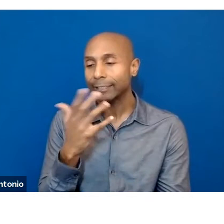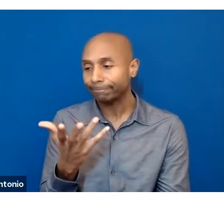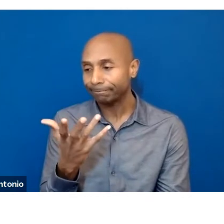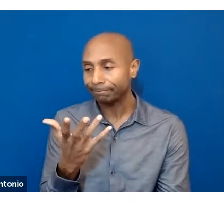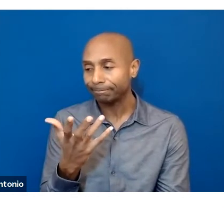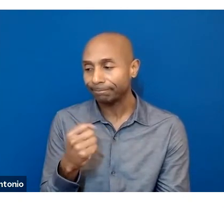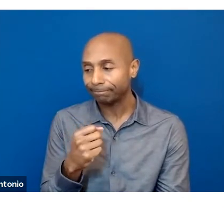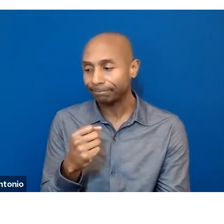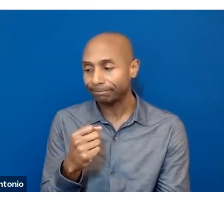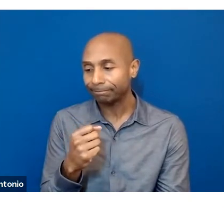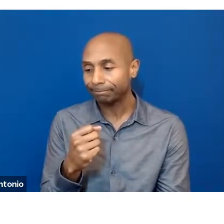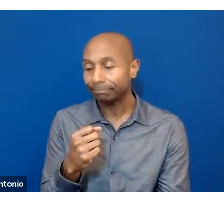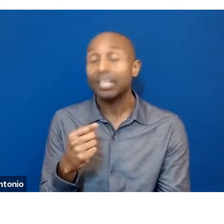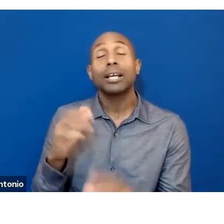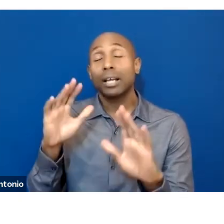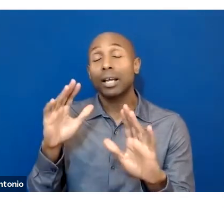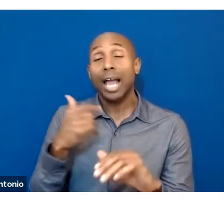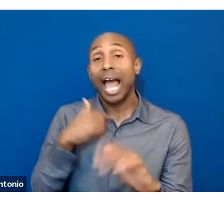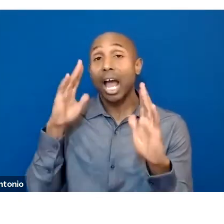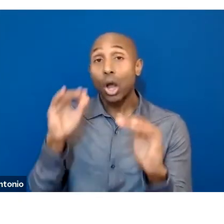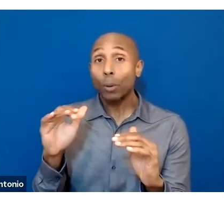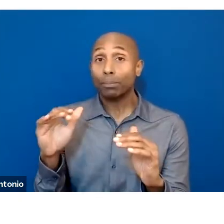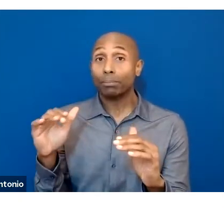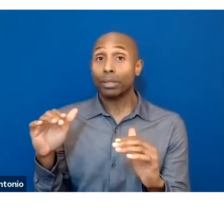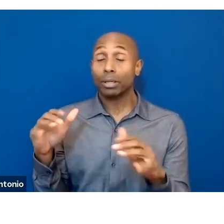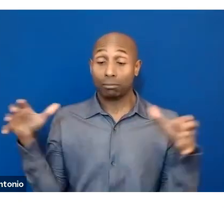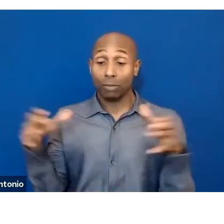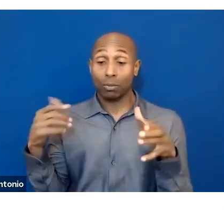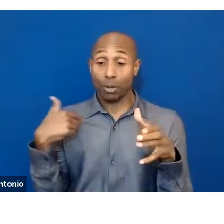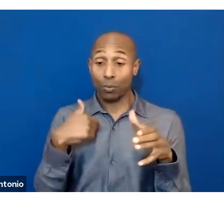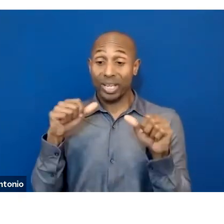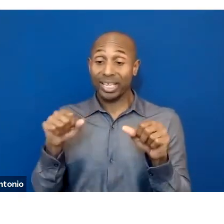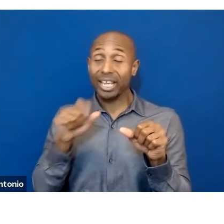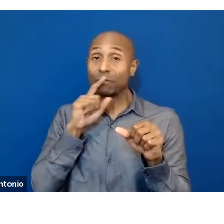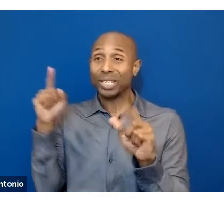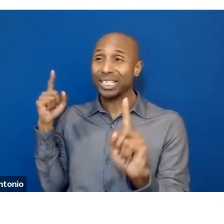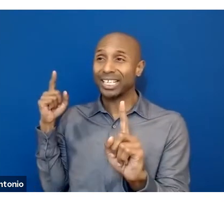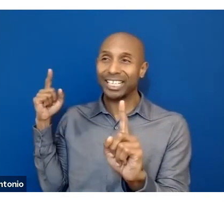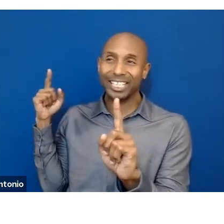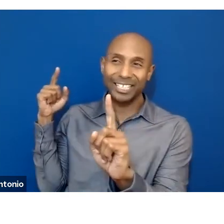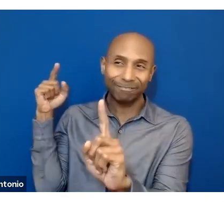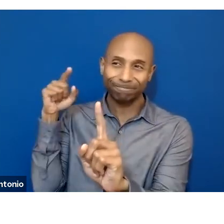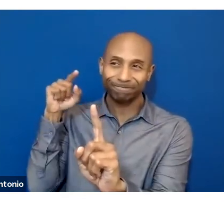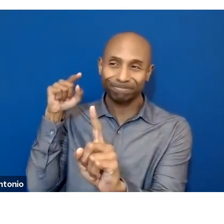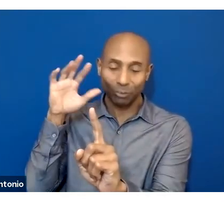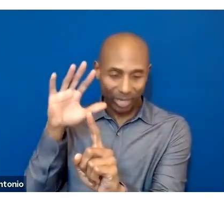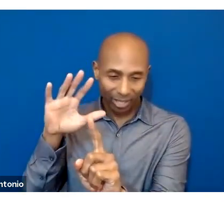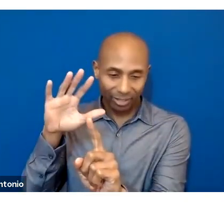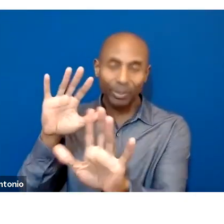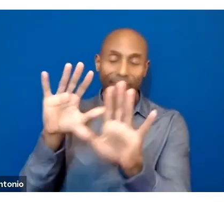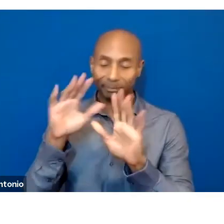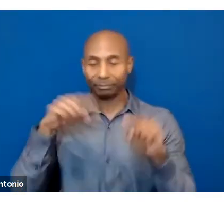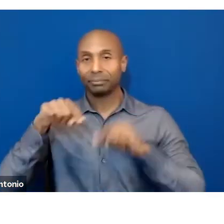things that I hope that we can push towards, right, in when we're talking about, because I think that a lot of